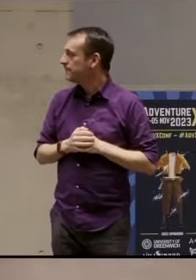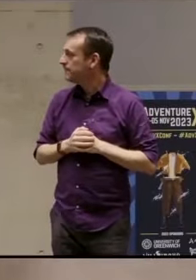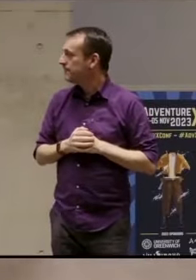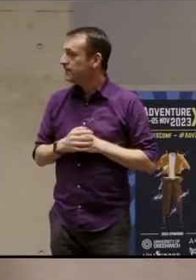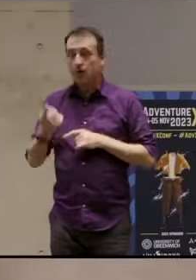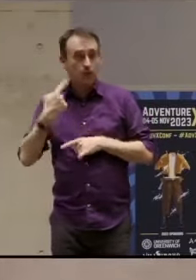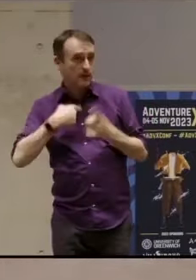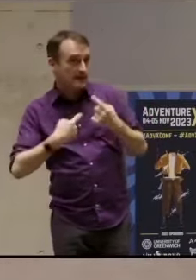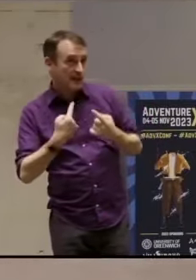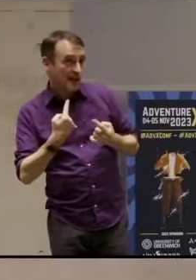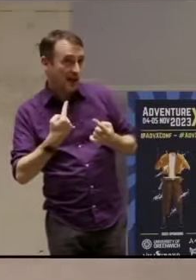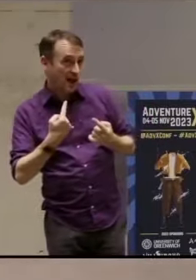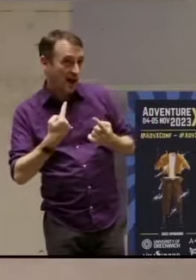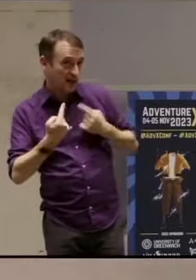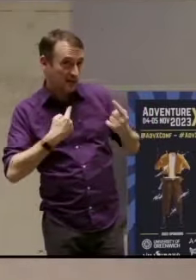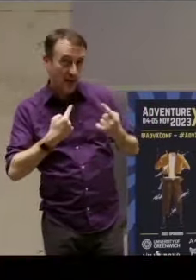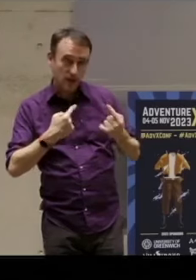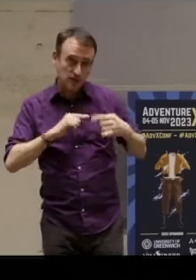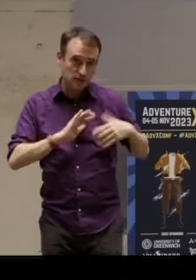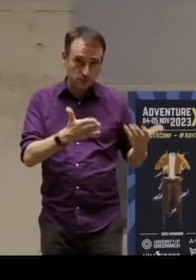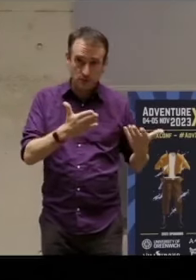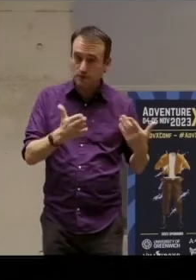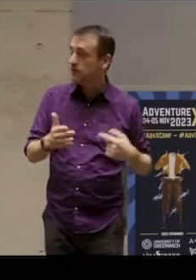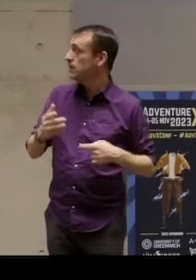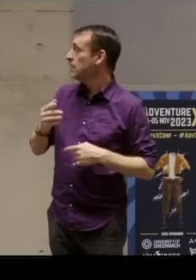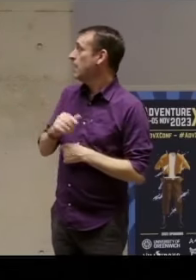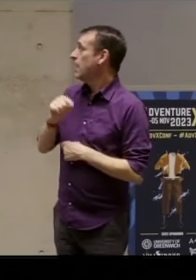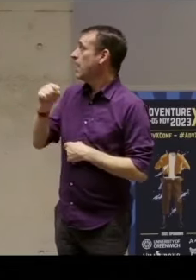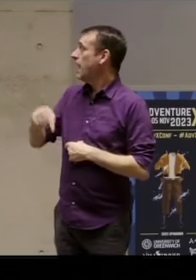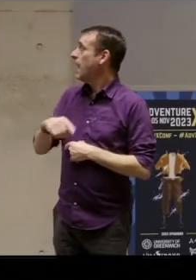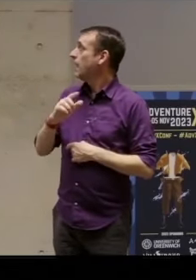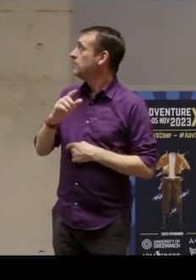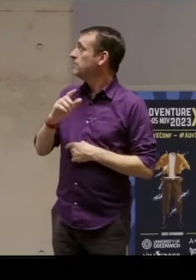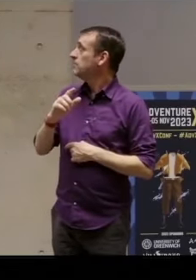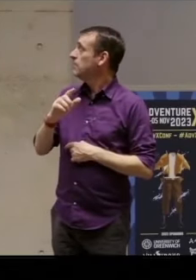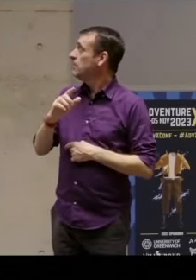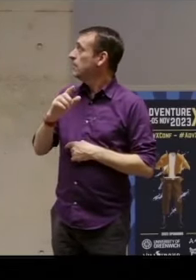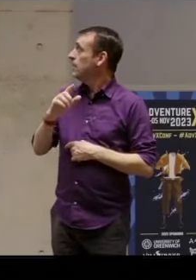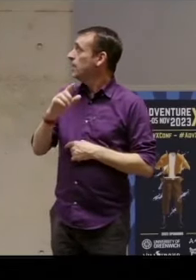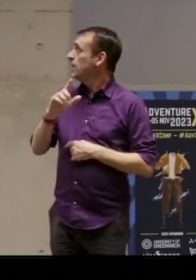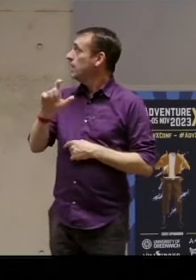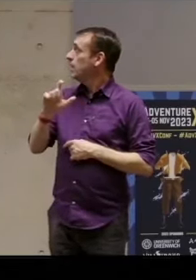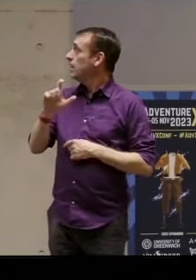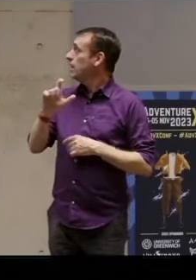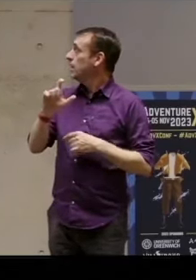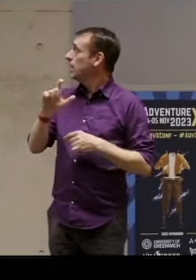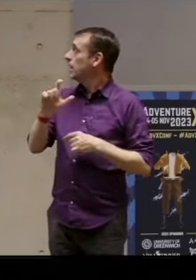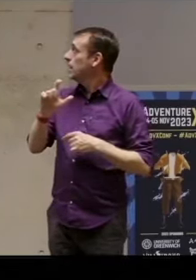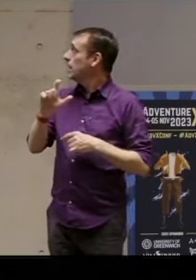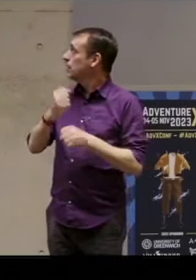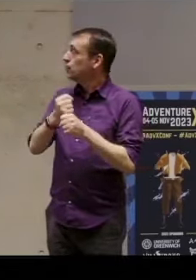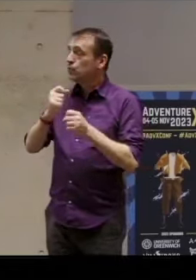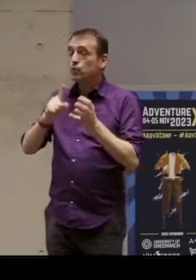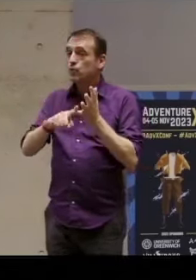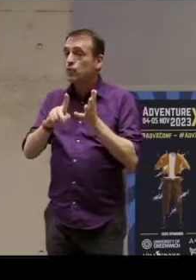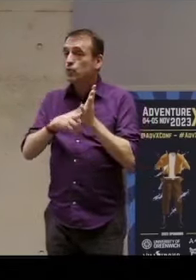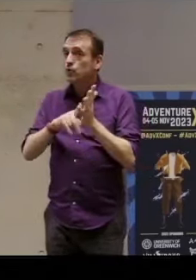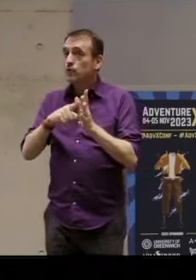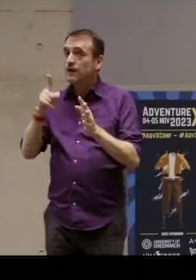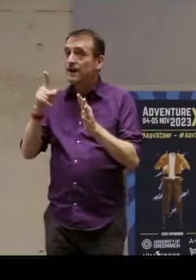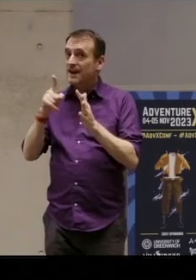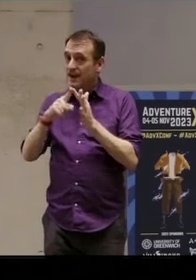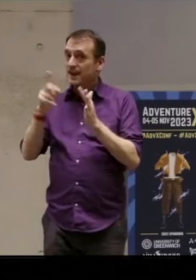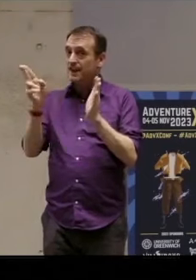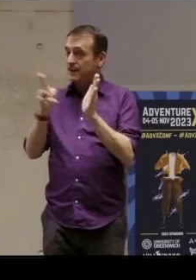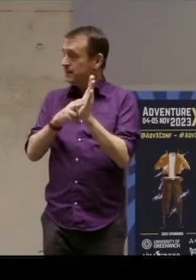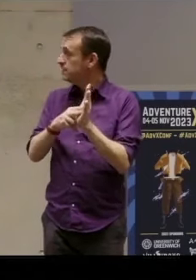ourselves. Yep. Sure. I'm Can Aral, the creative director of Cultic Games and also an instructor at Bahçeşehir University Gaming Lab. If you're planning